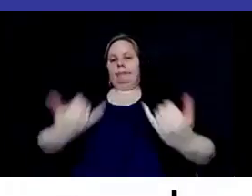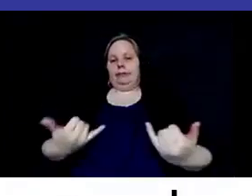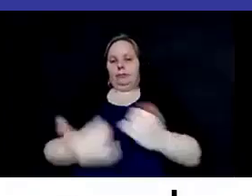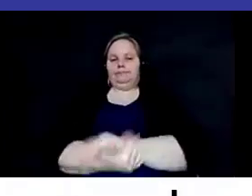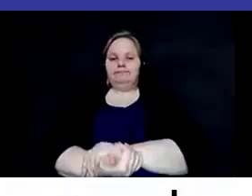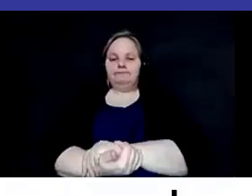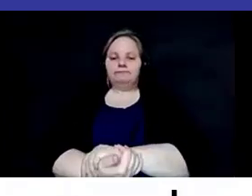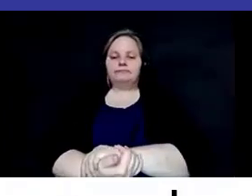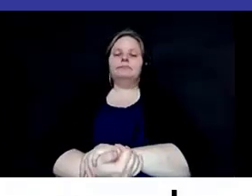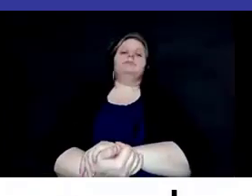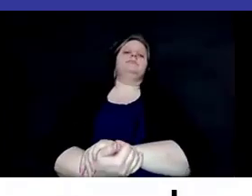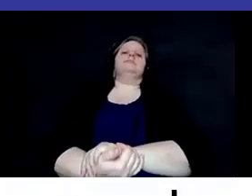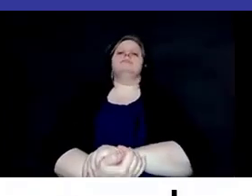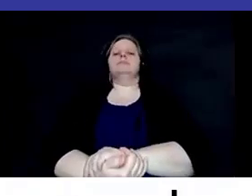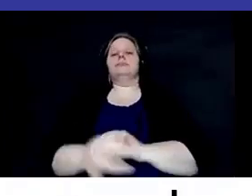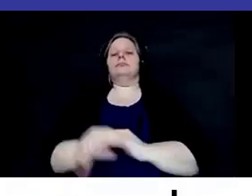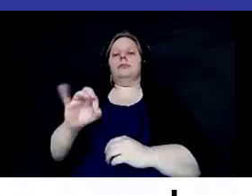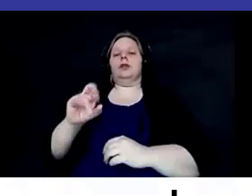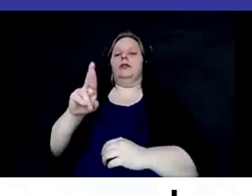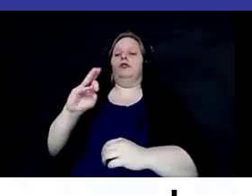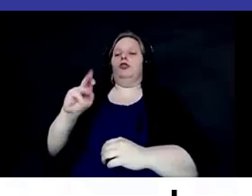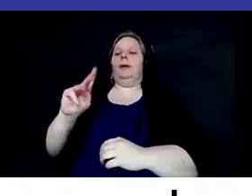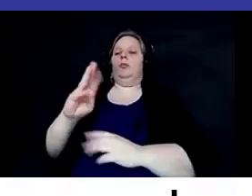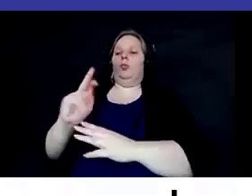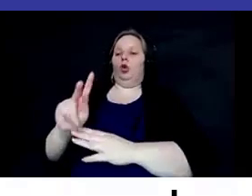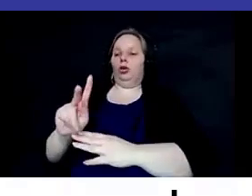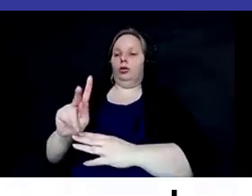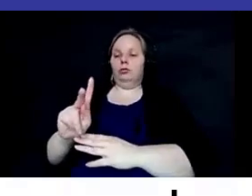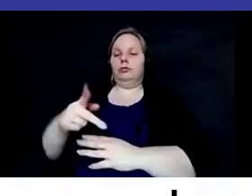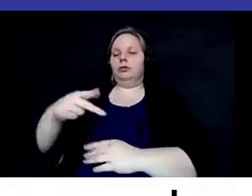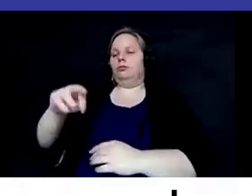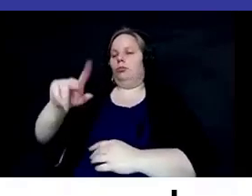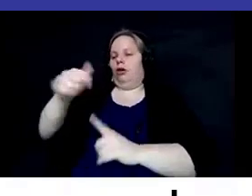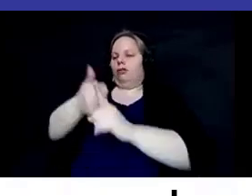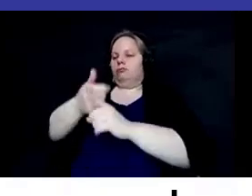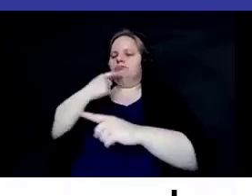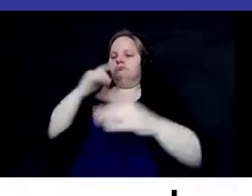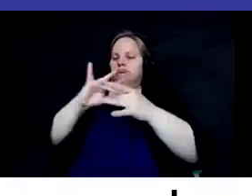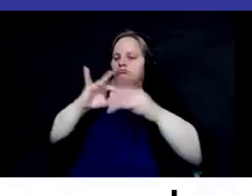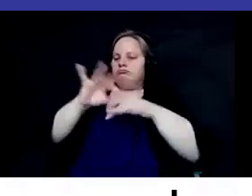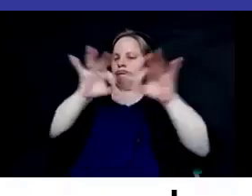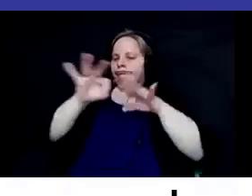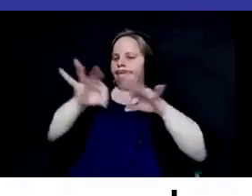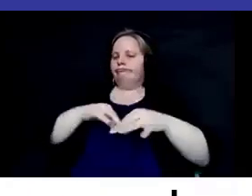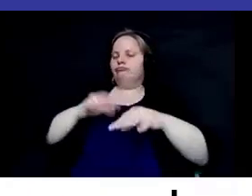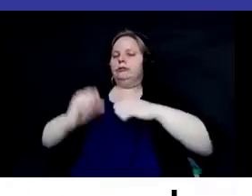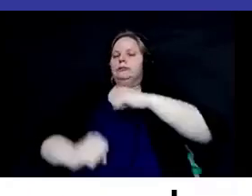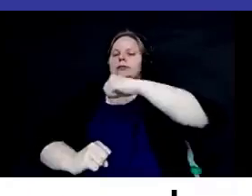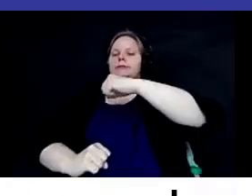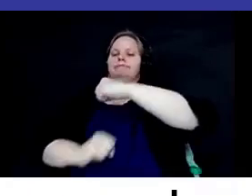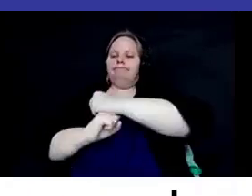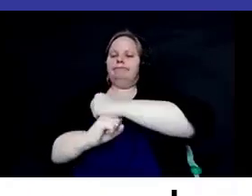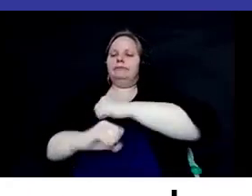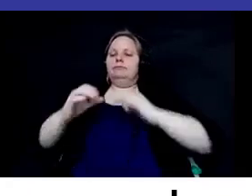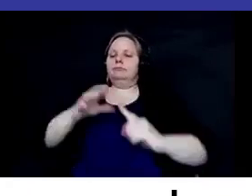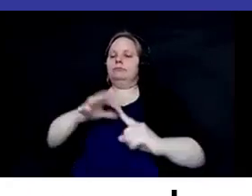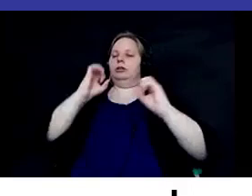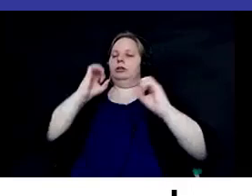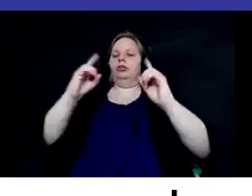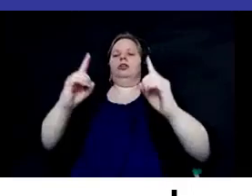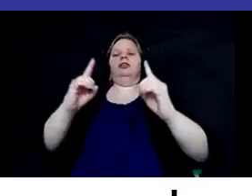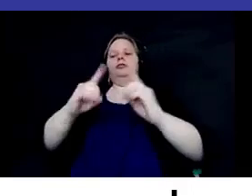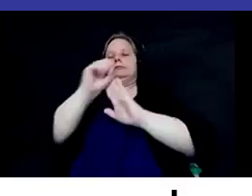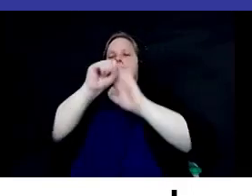The framework is, as Paula said, kind of rooted in special education, state and federal requirements.